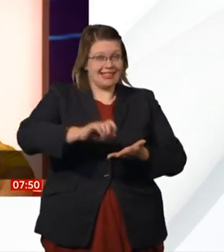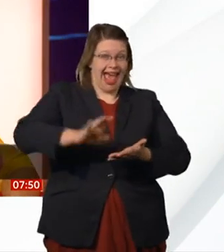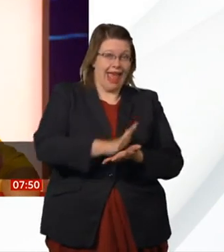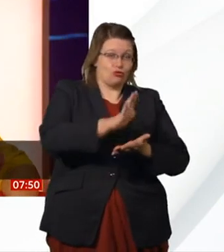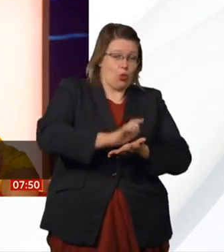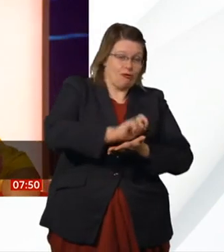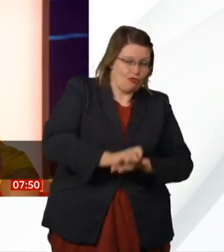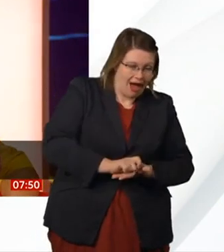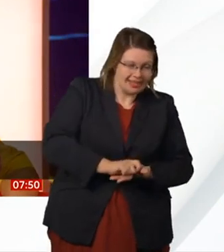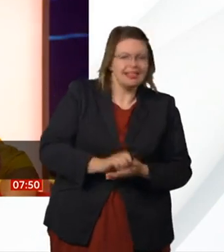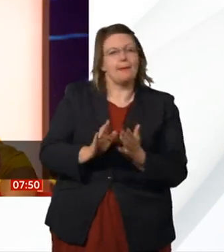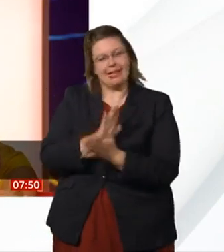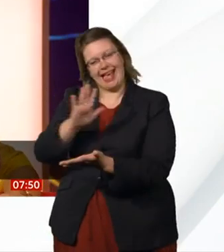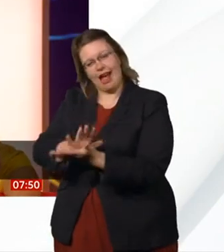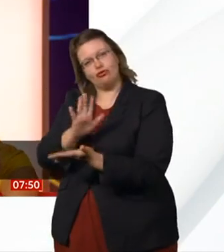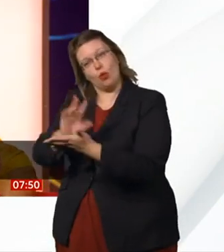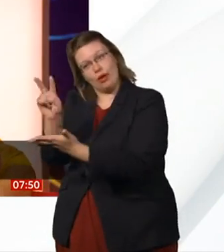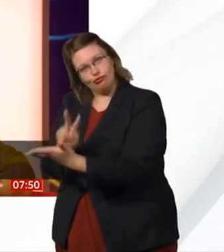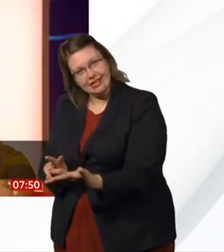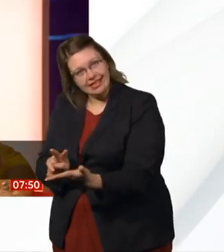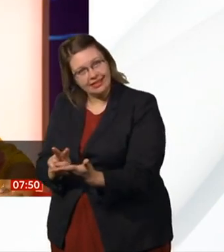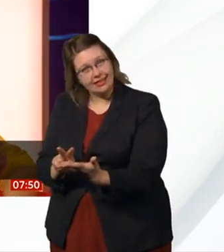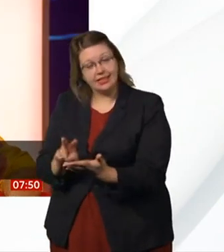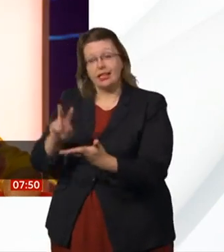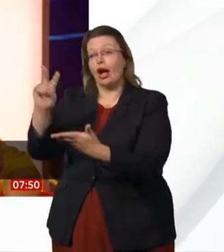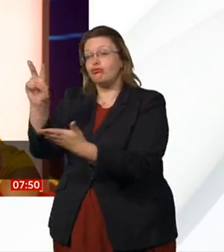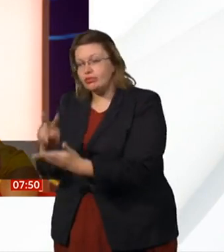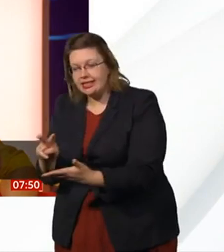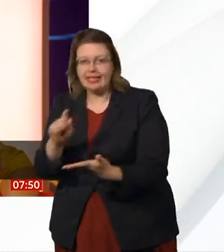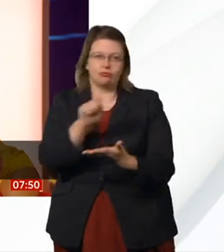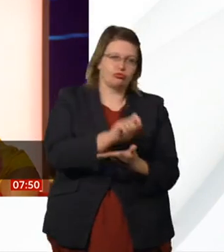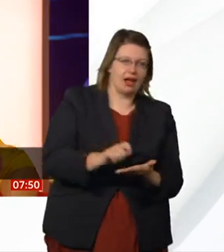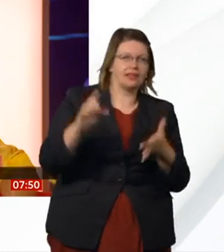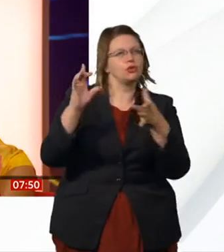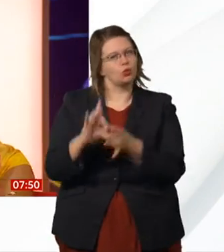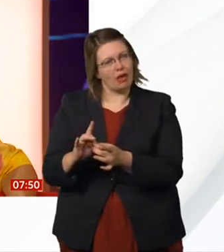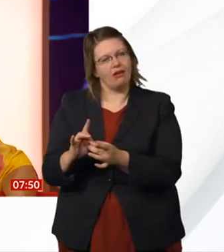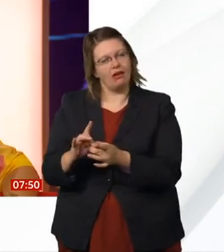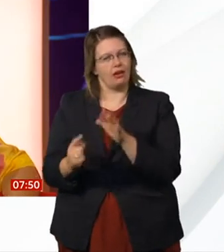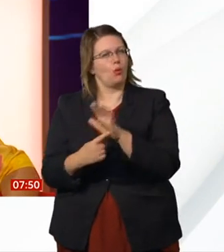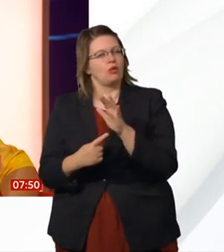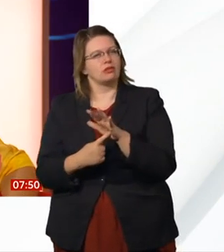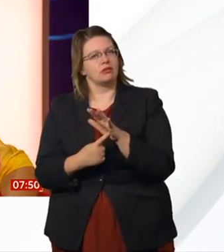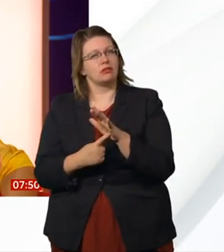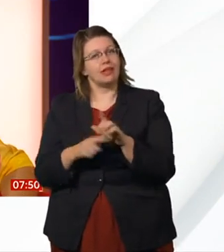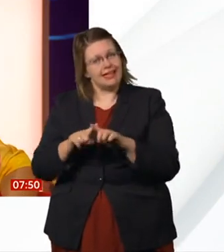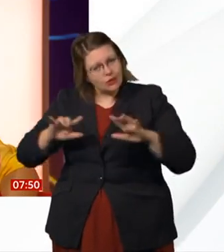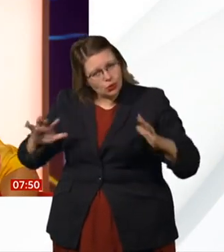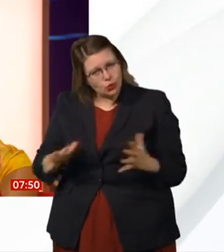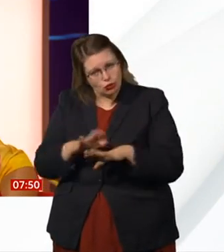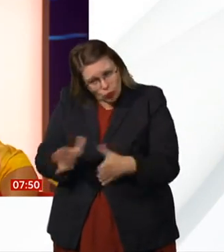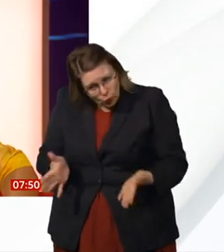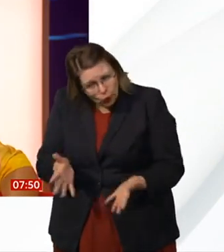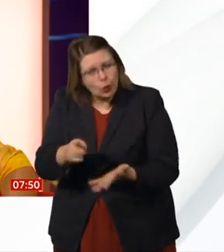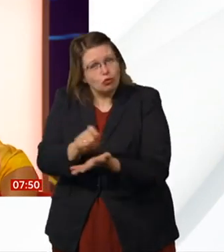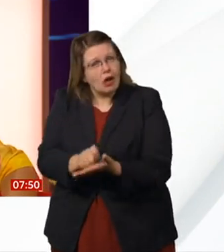So they go together. So getting kids reading also gets kids writing. And they also need to be encouraged to write. You